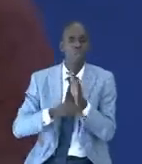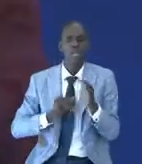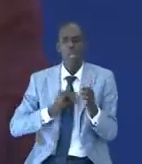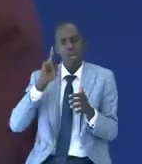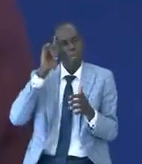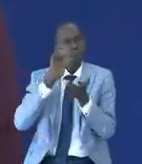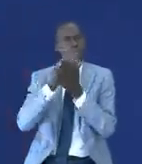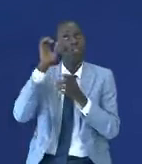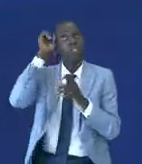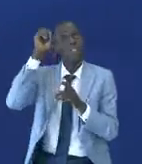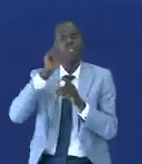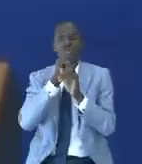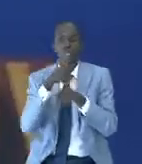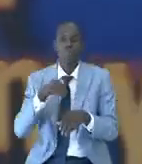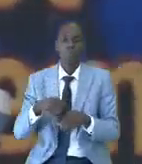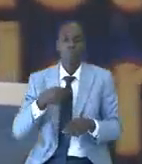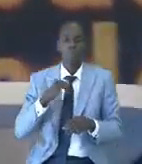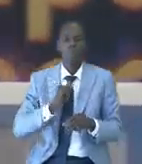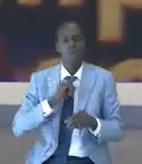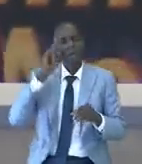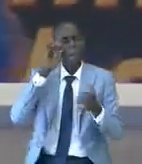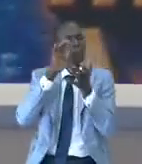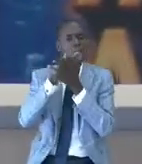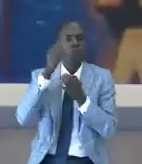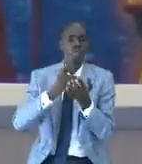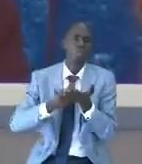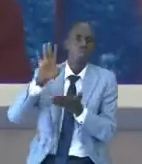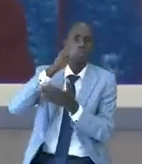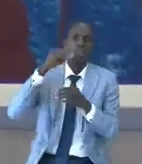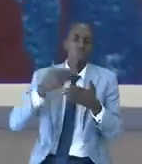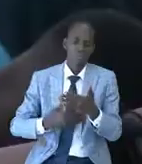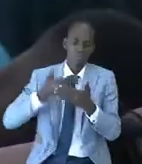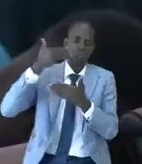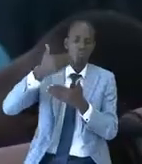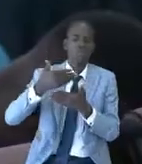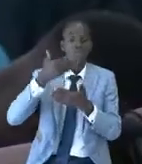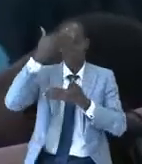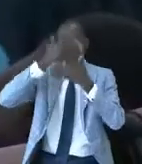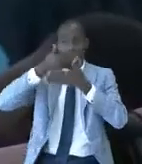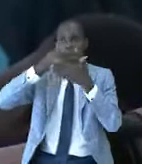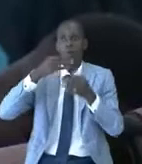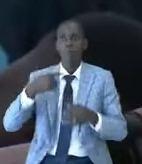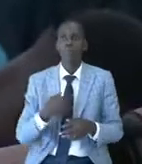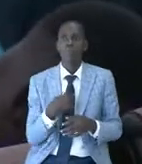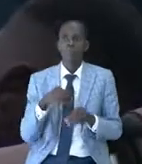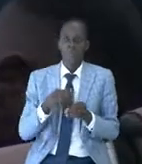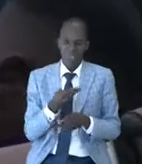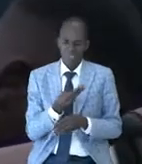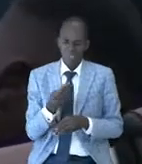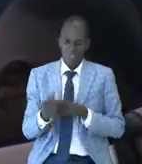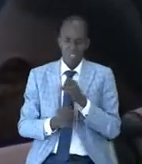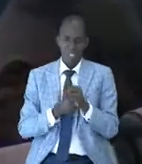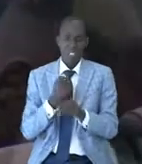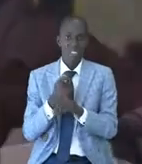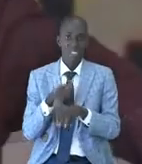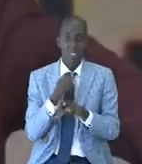me. And I believe the glory ahead of me. in a few years' time, if Jesus